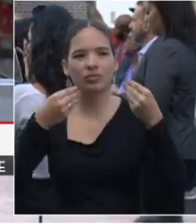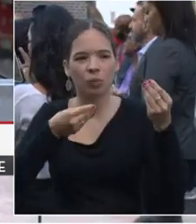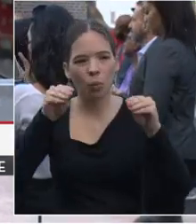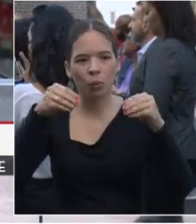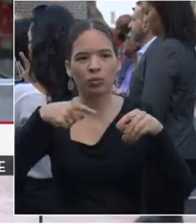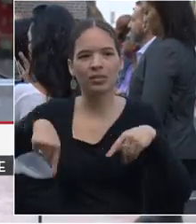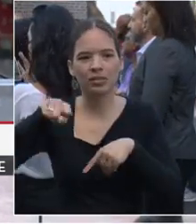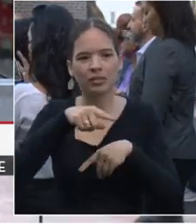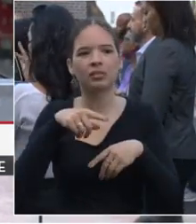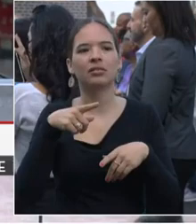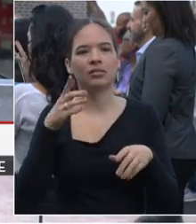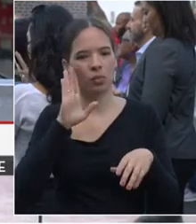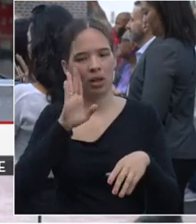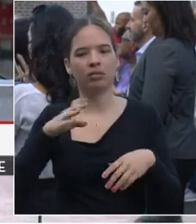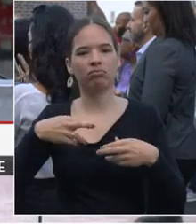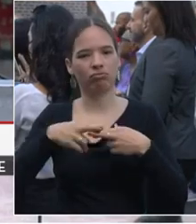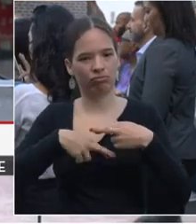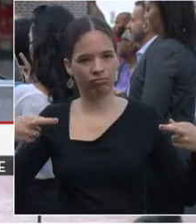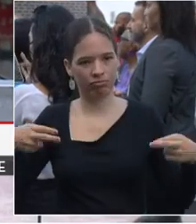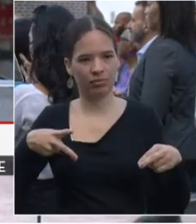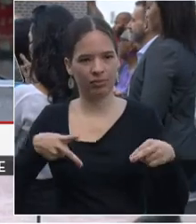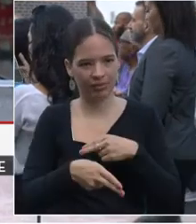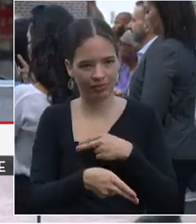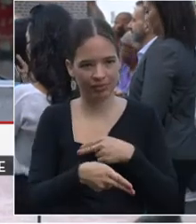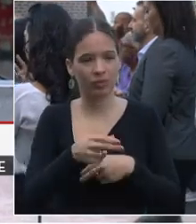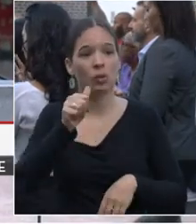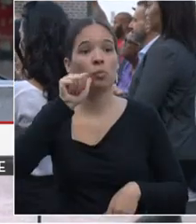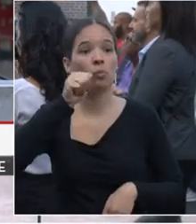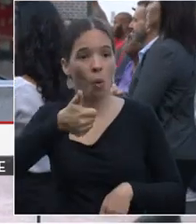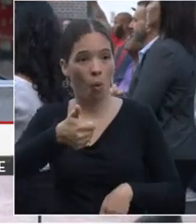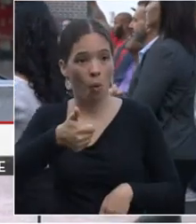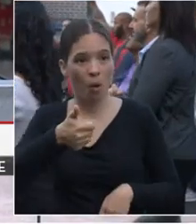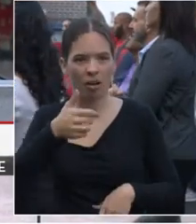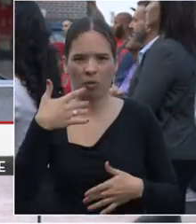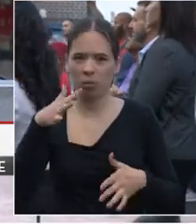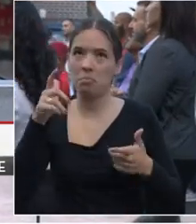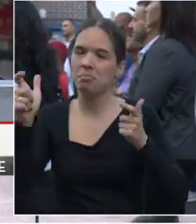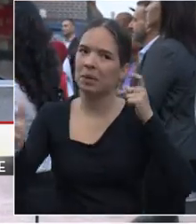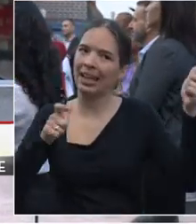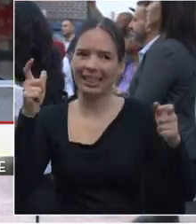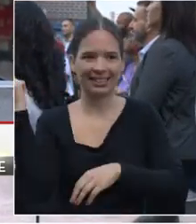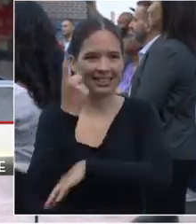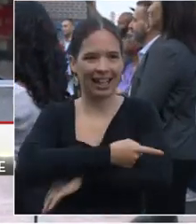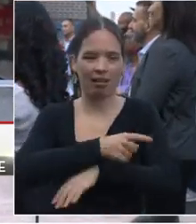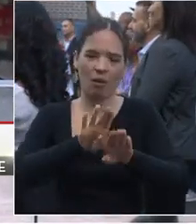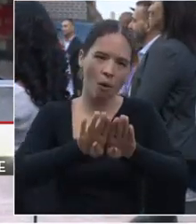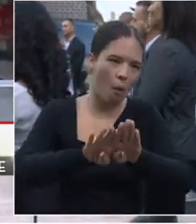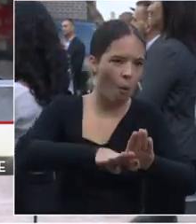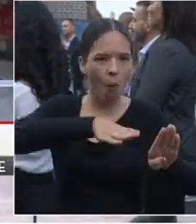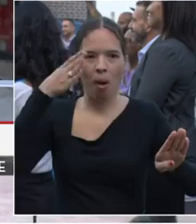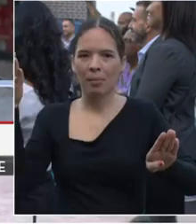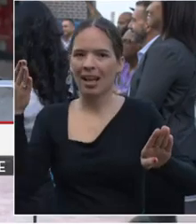cutting. And then after tomorrow, our big day, we look forward to seeing you every day if you want to come in and shop with us.